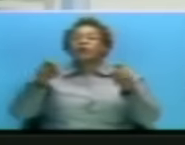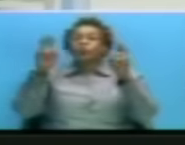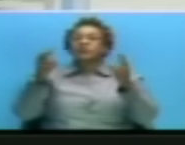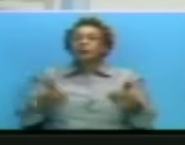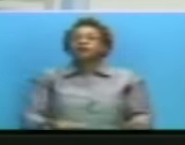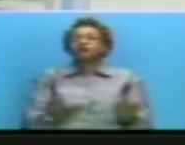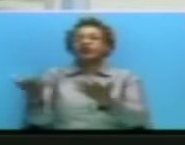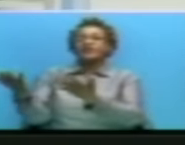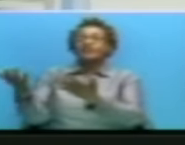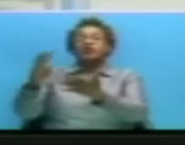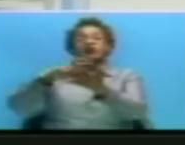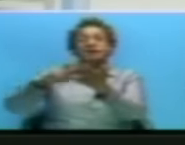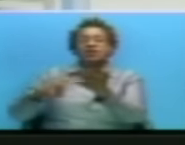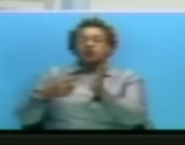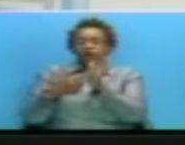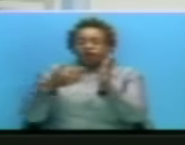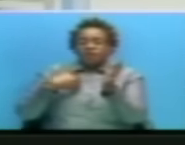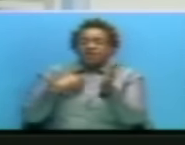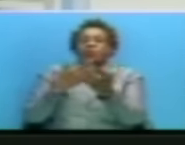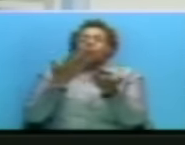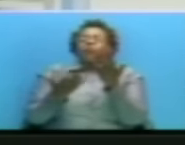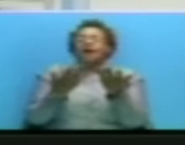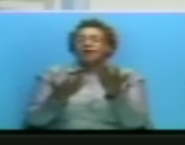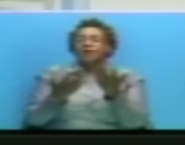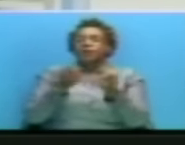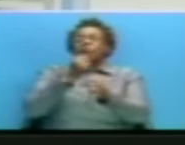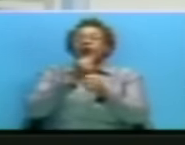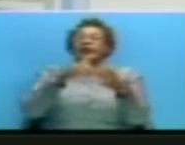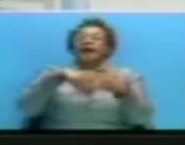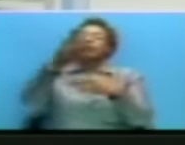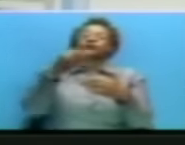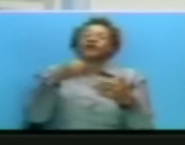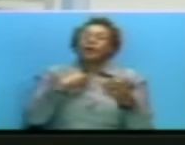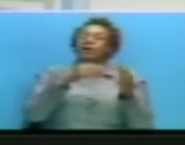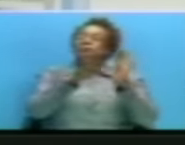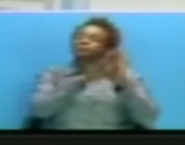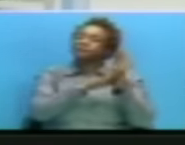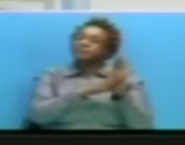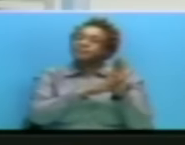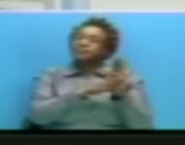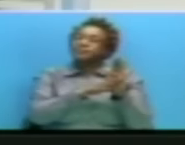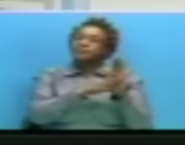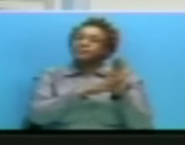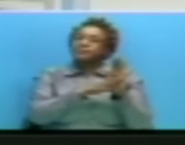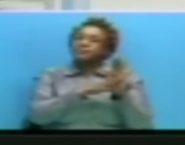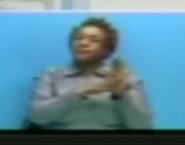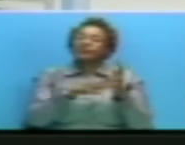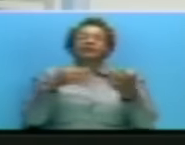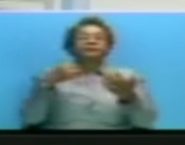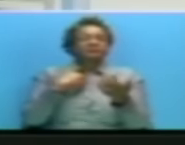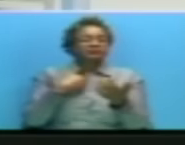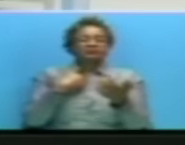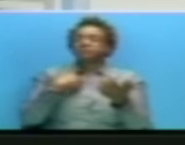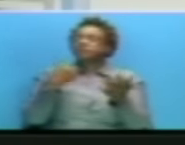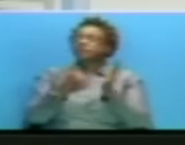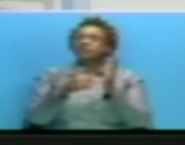friends to show me where we are going out of the mandate of KFCB. No, actually, I don't mind Ezekiel Mutua being the moral police